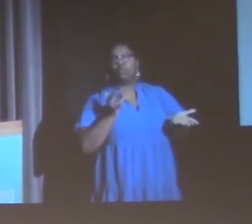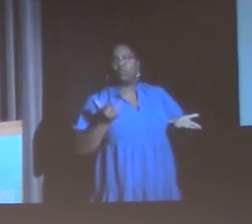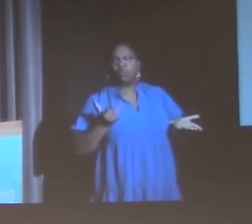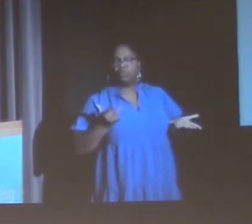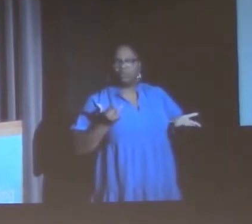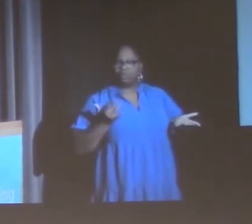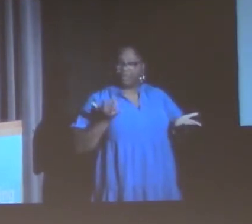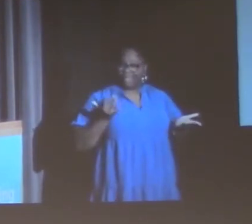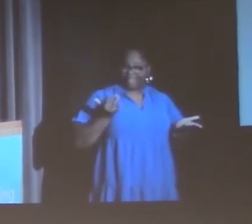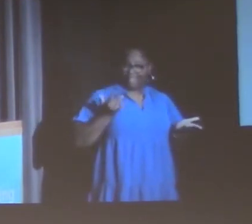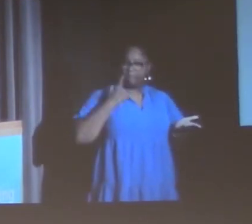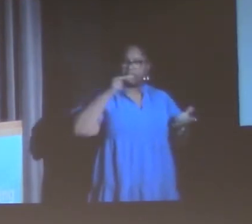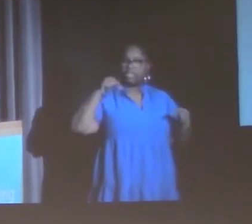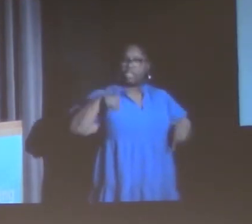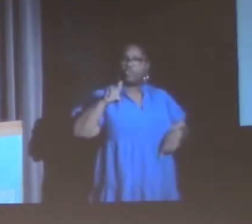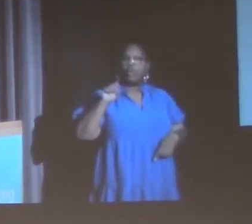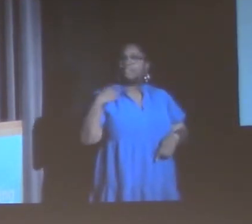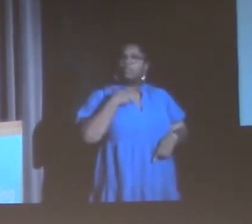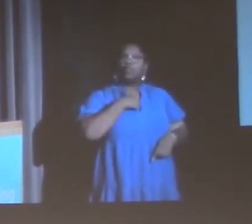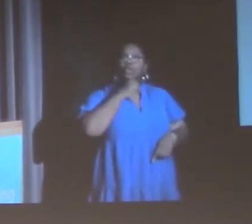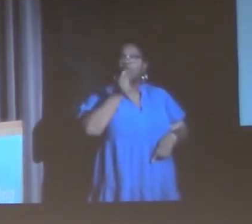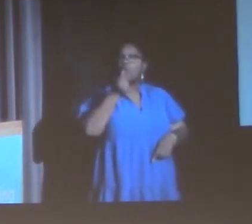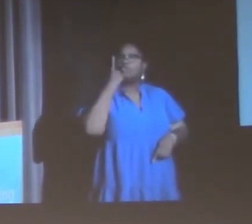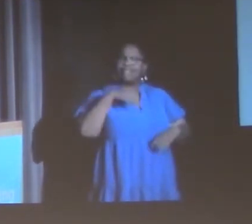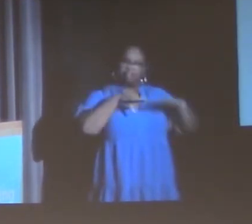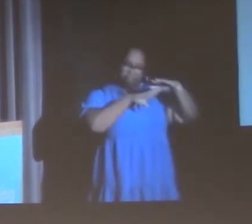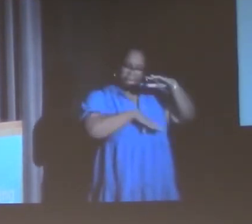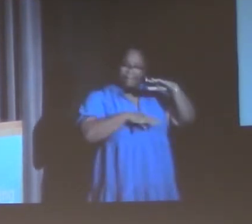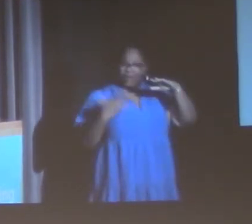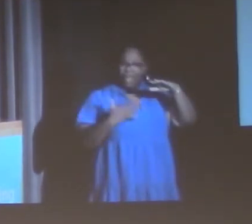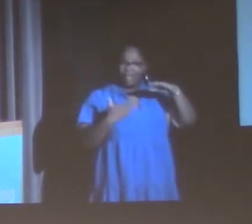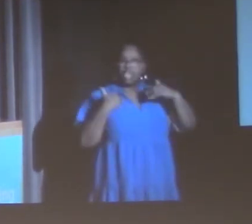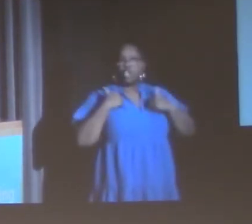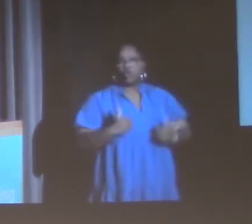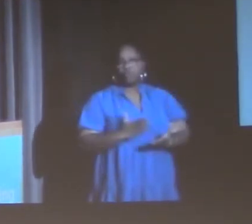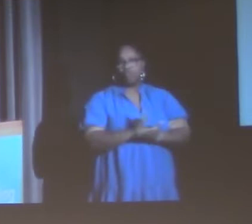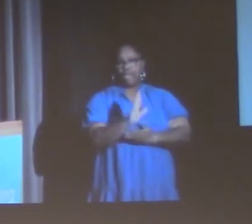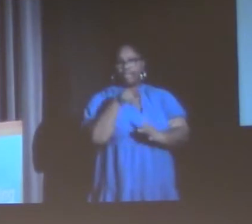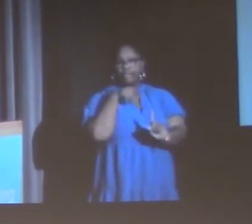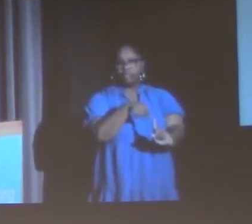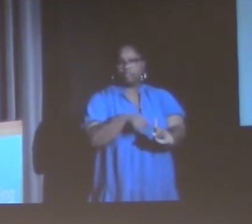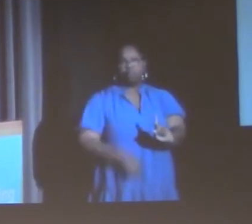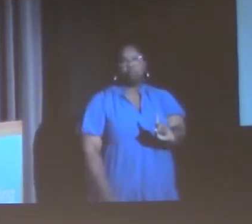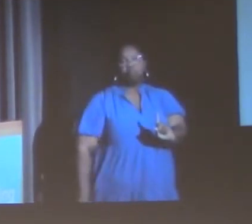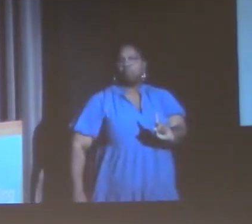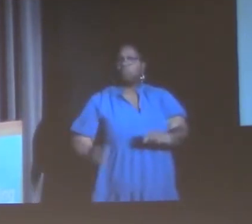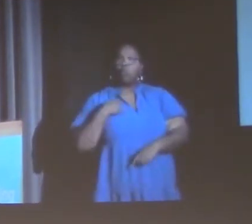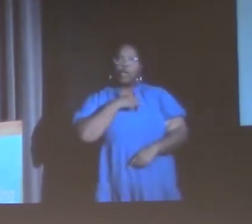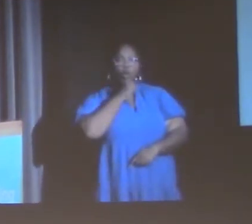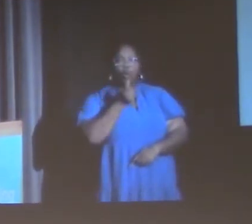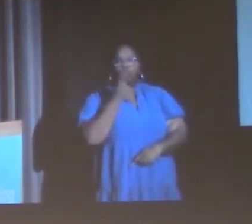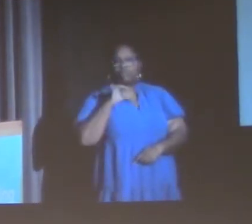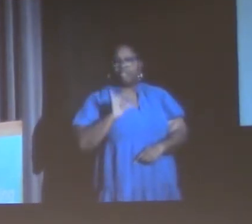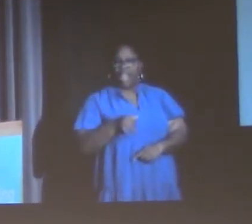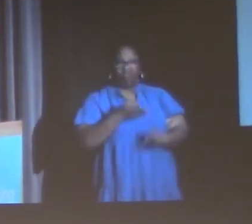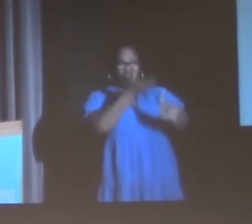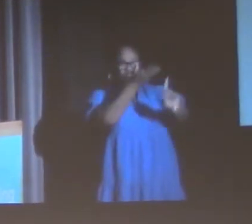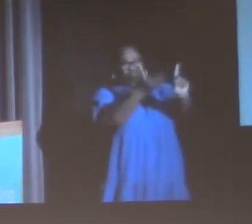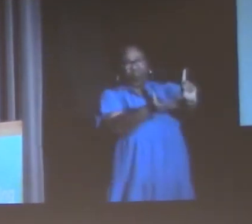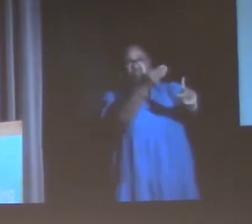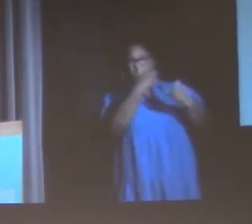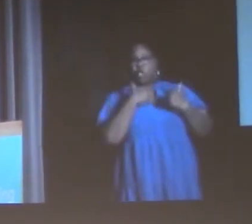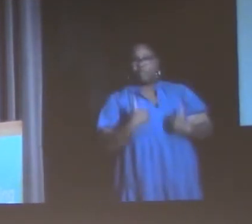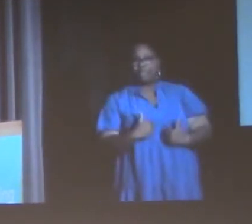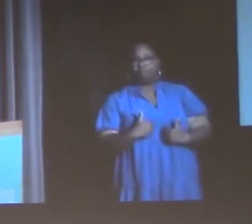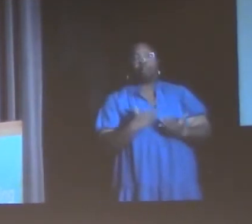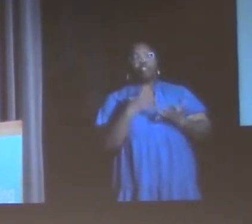in the U.S., we don't understand a very basic thing, which is human rights. We don't understand the concept that someone is a human being that deserves